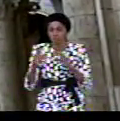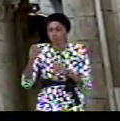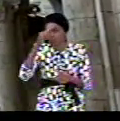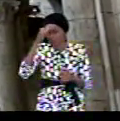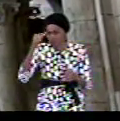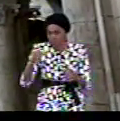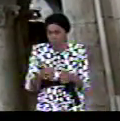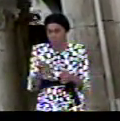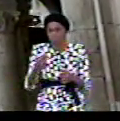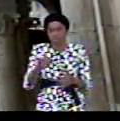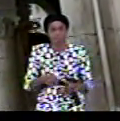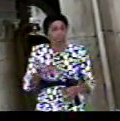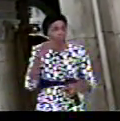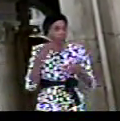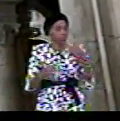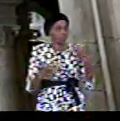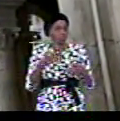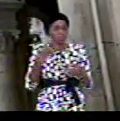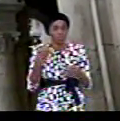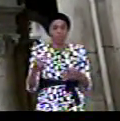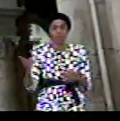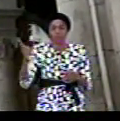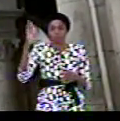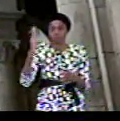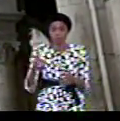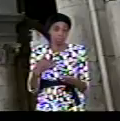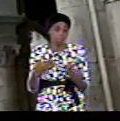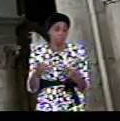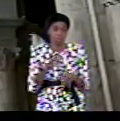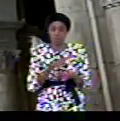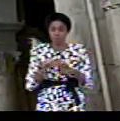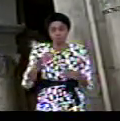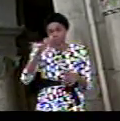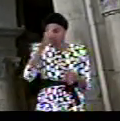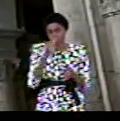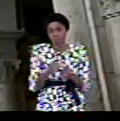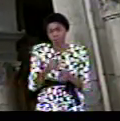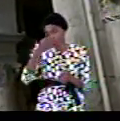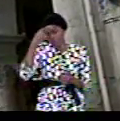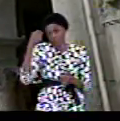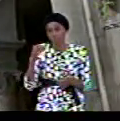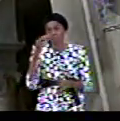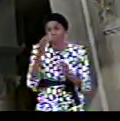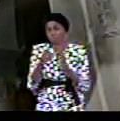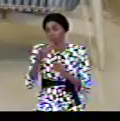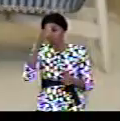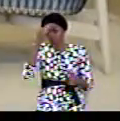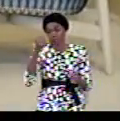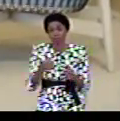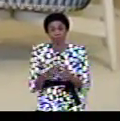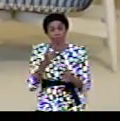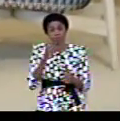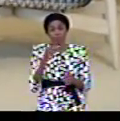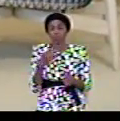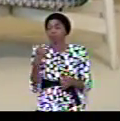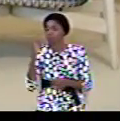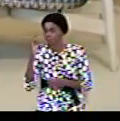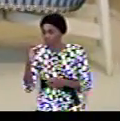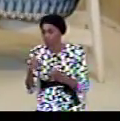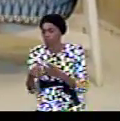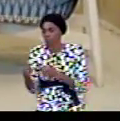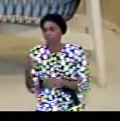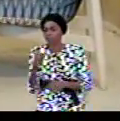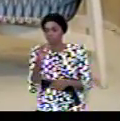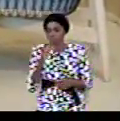remember the terror of the Lord? No, you don't remember, because if you remembered, you would have spoken to them. You would